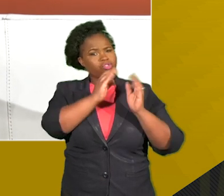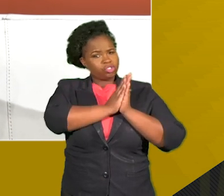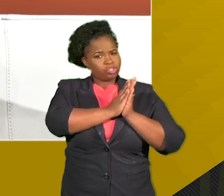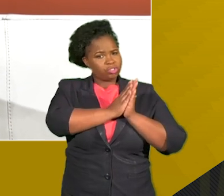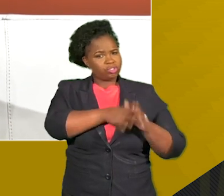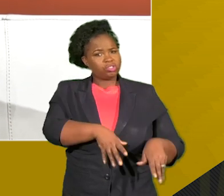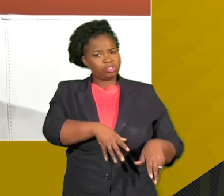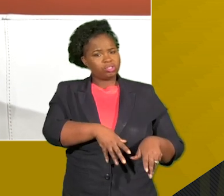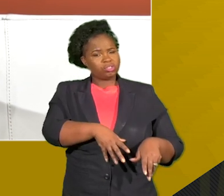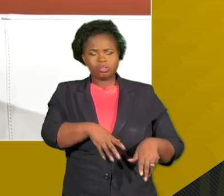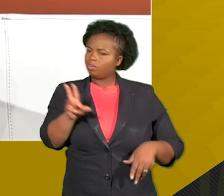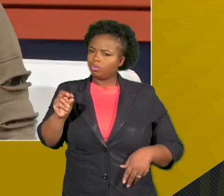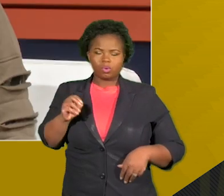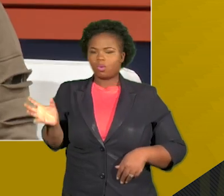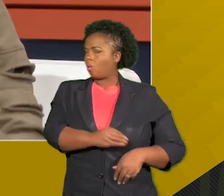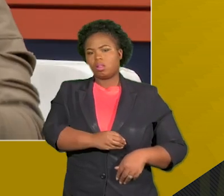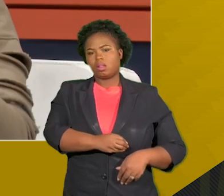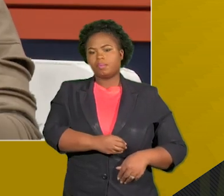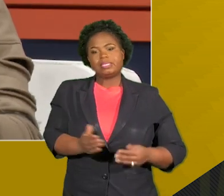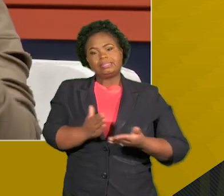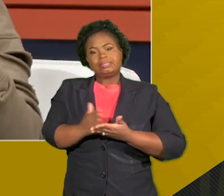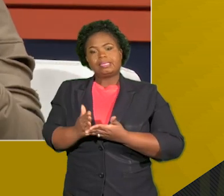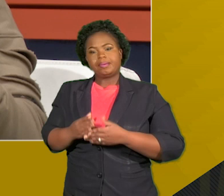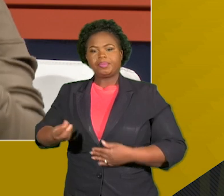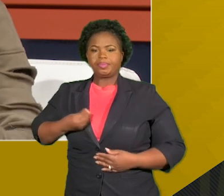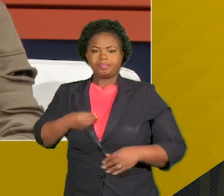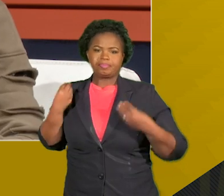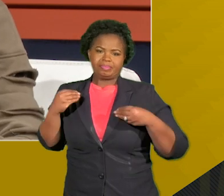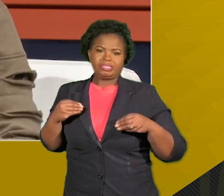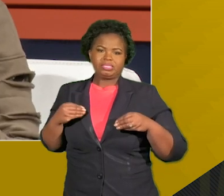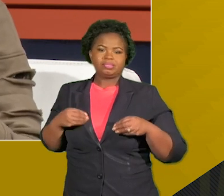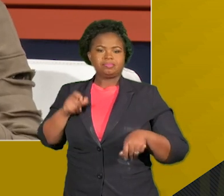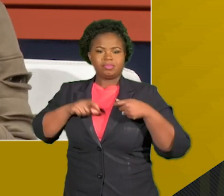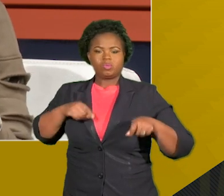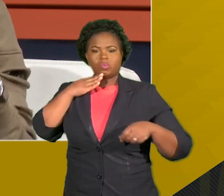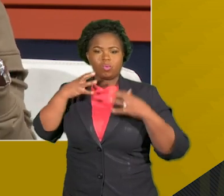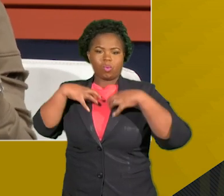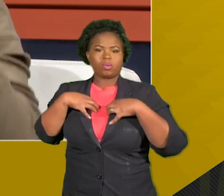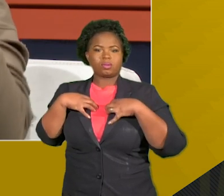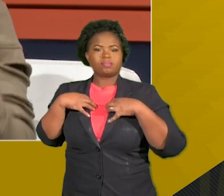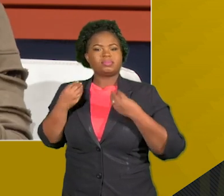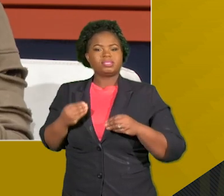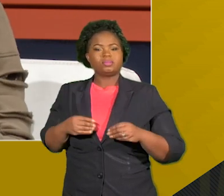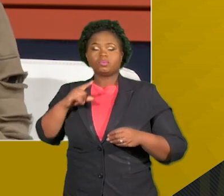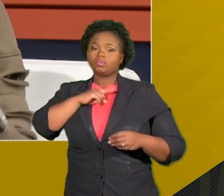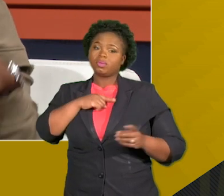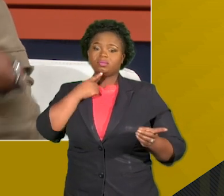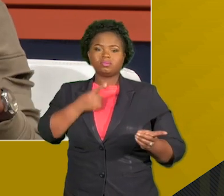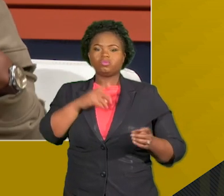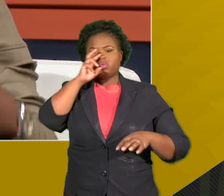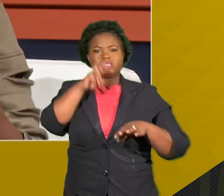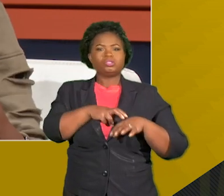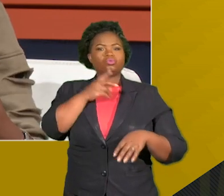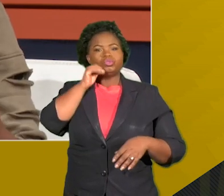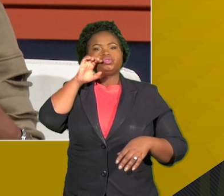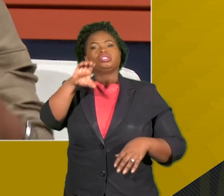Do they belong to our congregation? Not all of them. Okay. Some of them are young entrepreneurs that own businesses. Because remember, like you said earlier on, you don't need to be